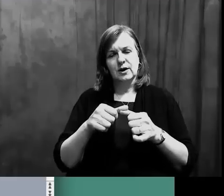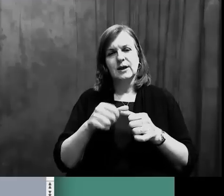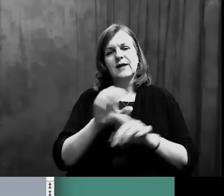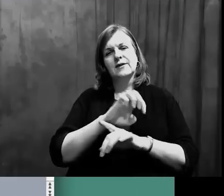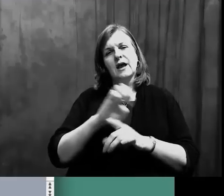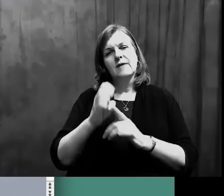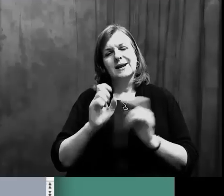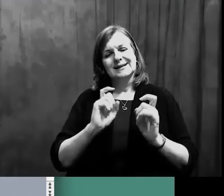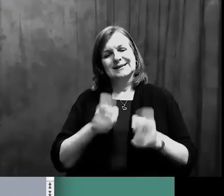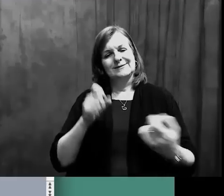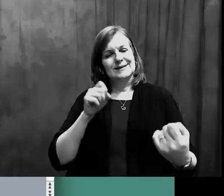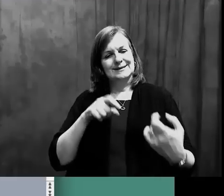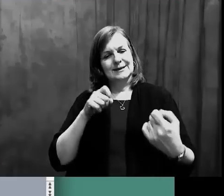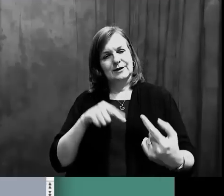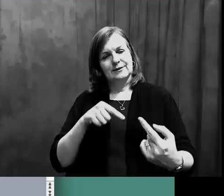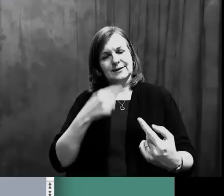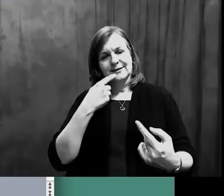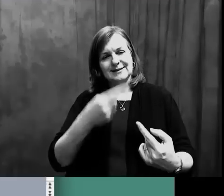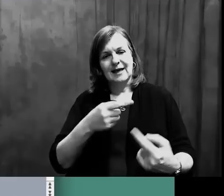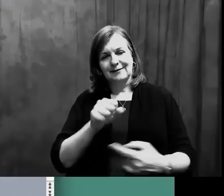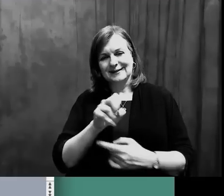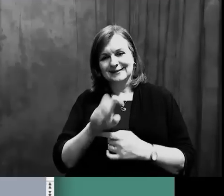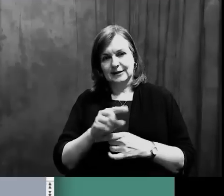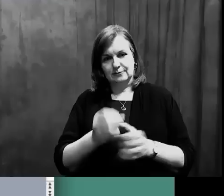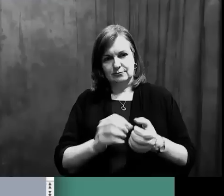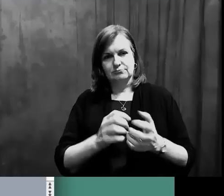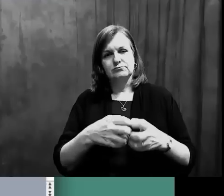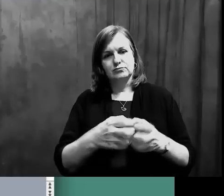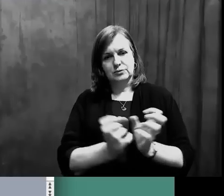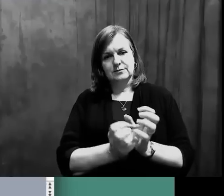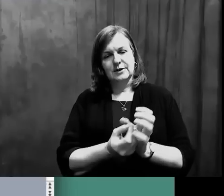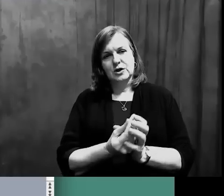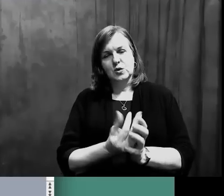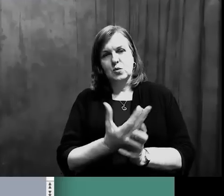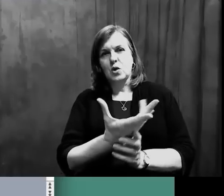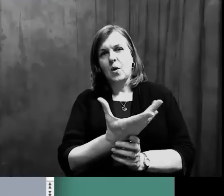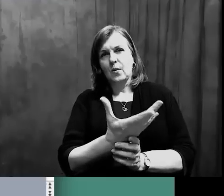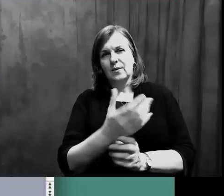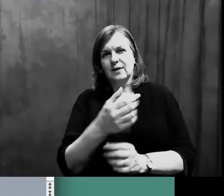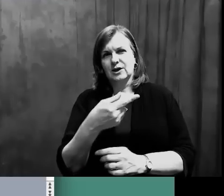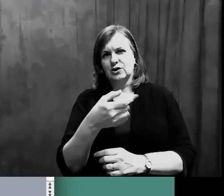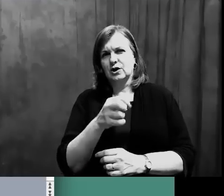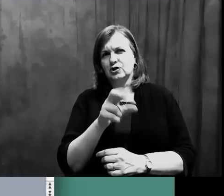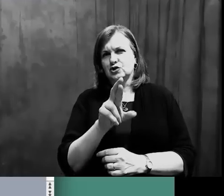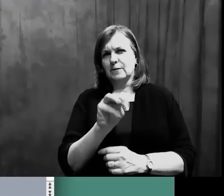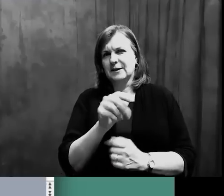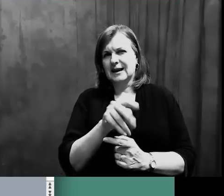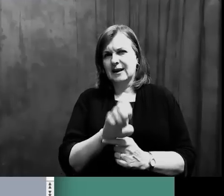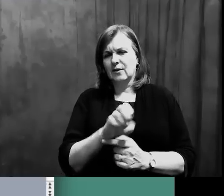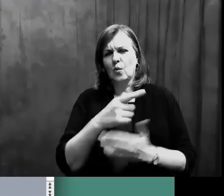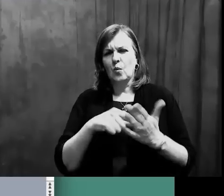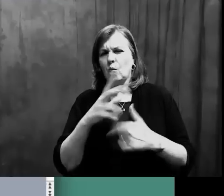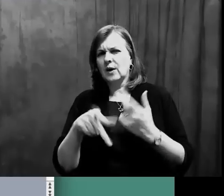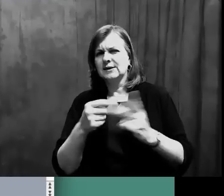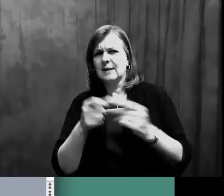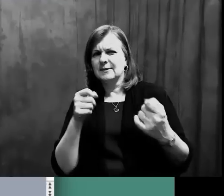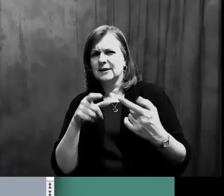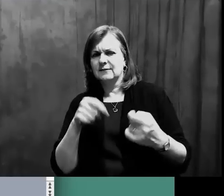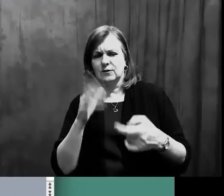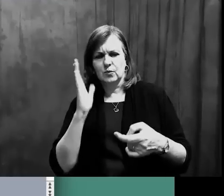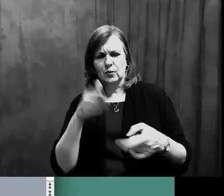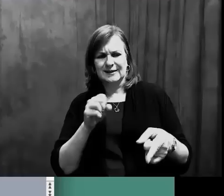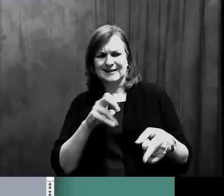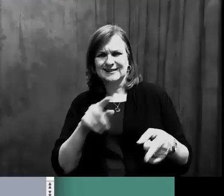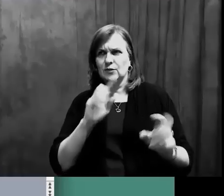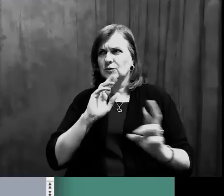before about we have to have particular environmental signals to have a plant actually germinate or a seed actually germinate.